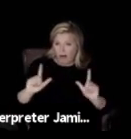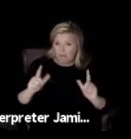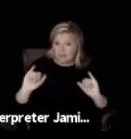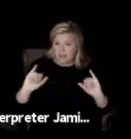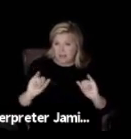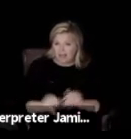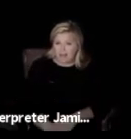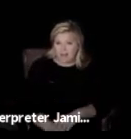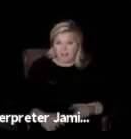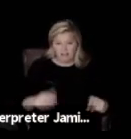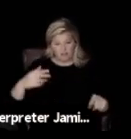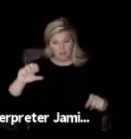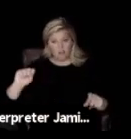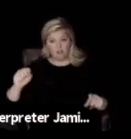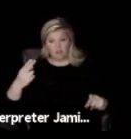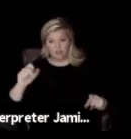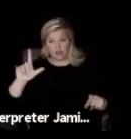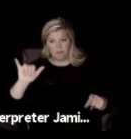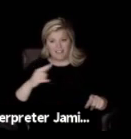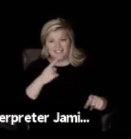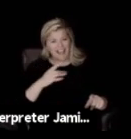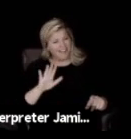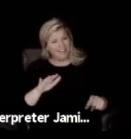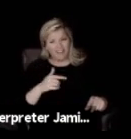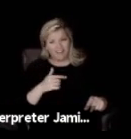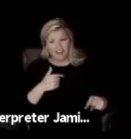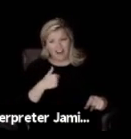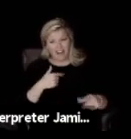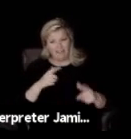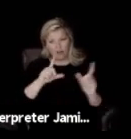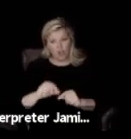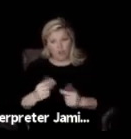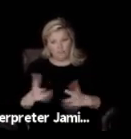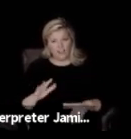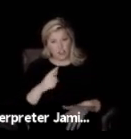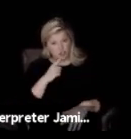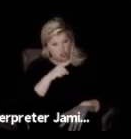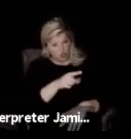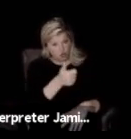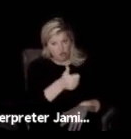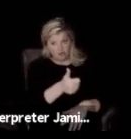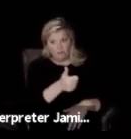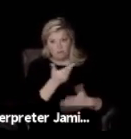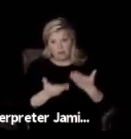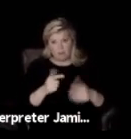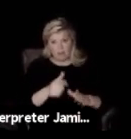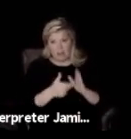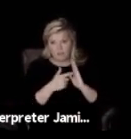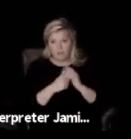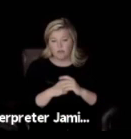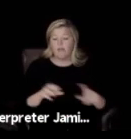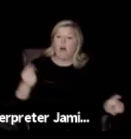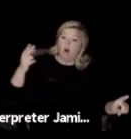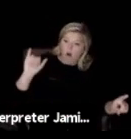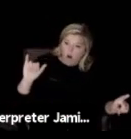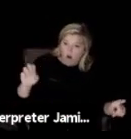I did close it on my end. Does it give you the option to close it on your end as well? You might just have to close out the window yourself. Oh, okay.